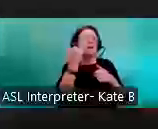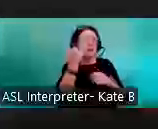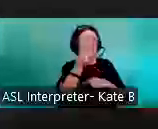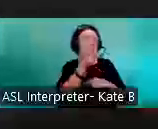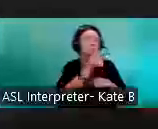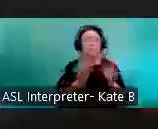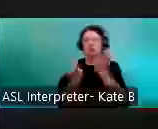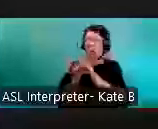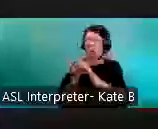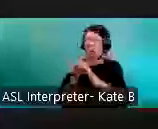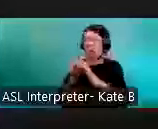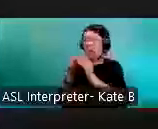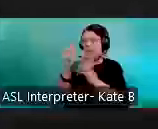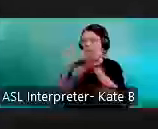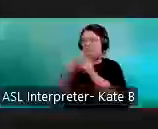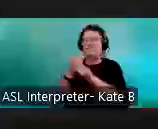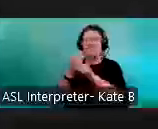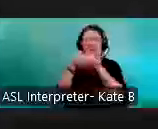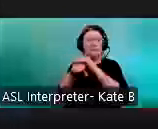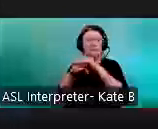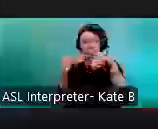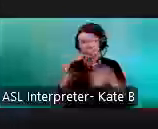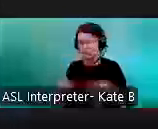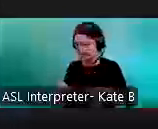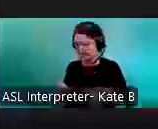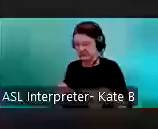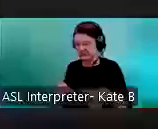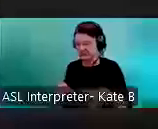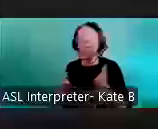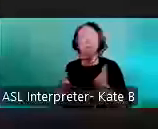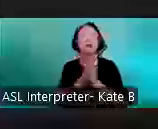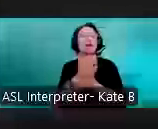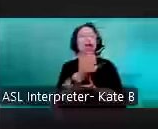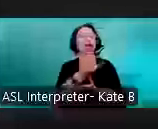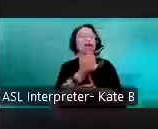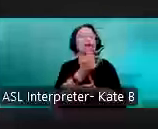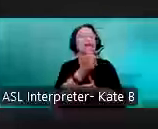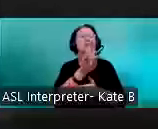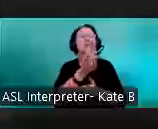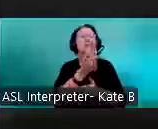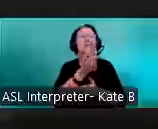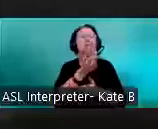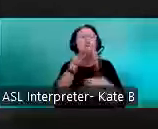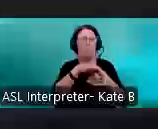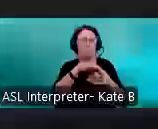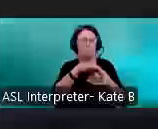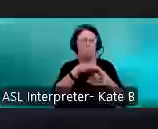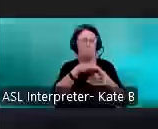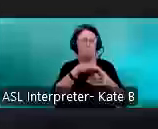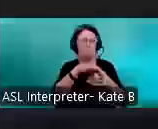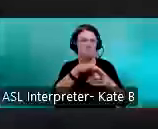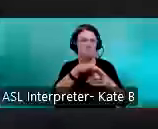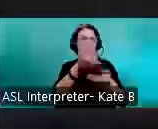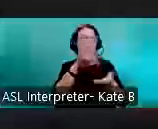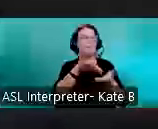happen, people with disabilities can ask to curbside vote, meaning two poll